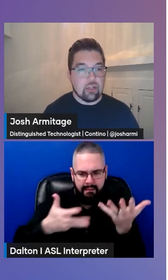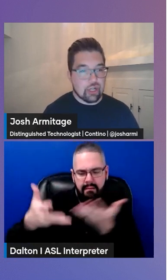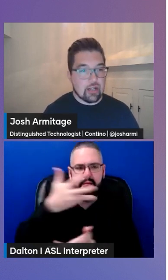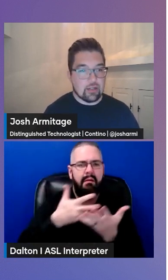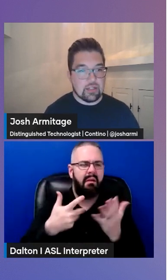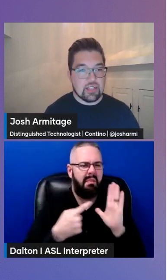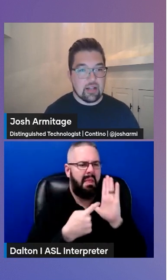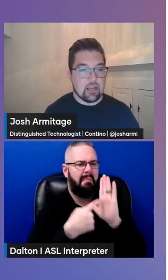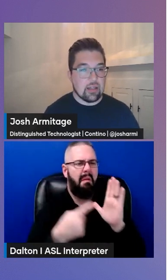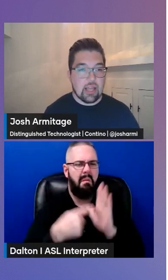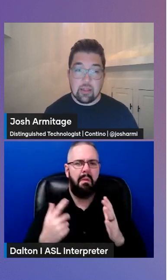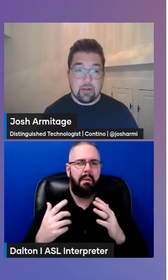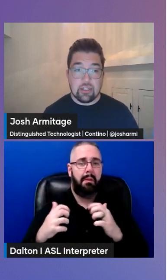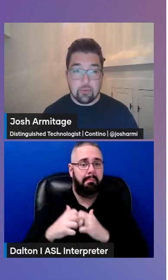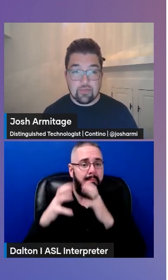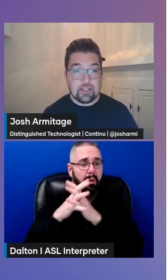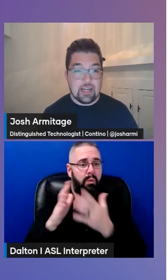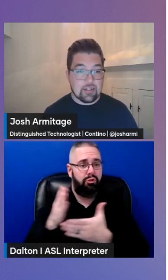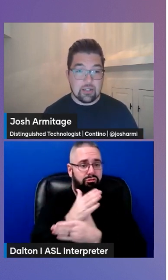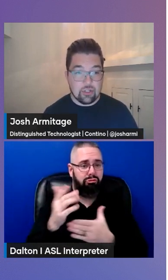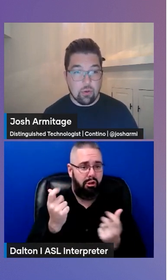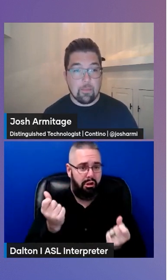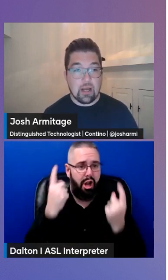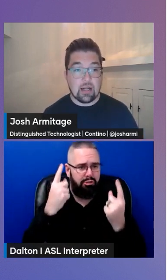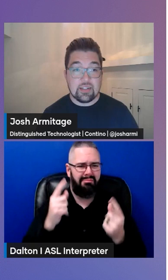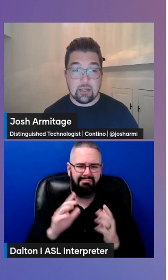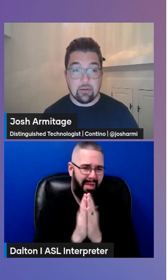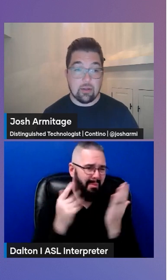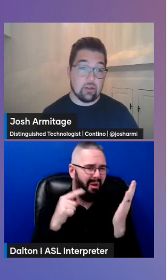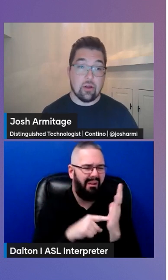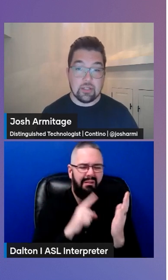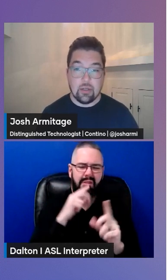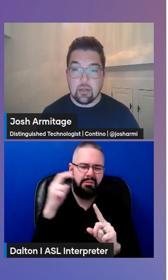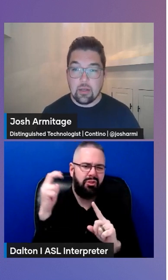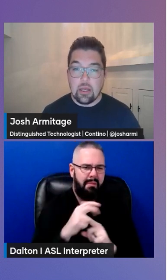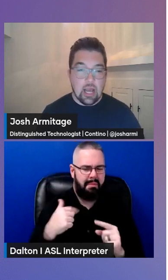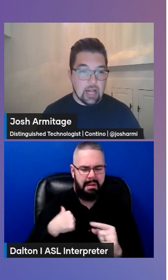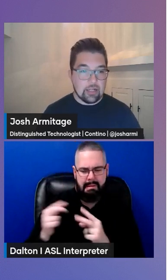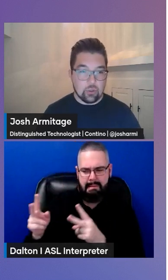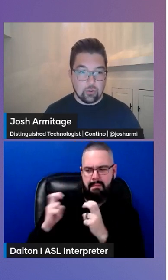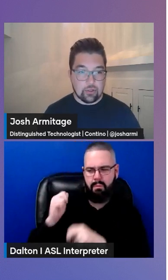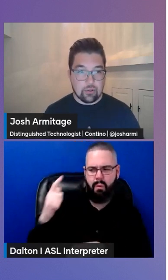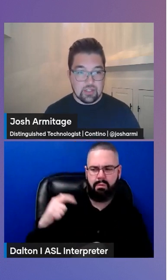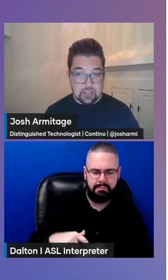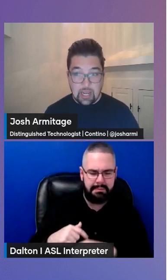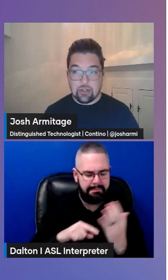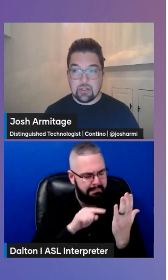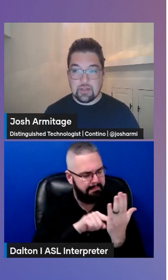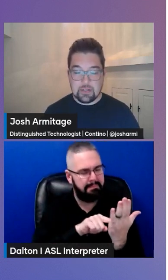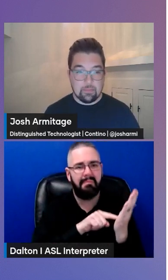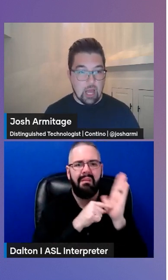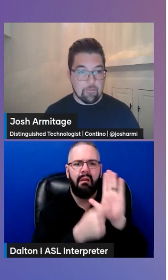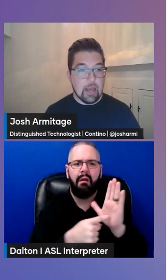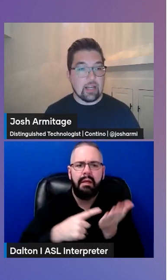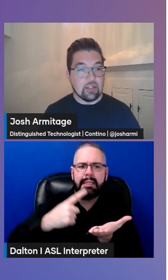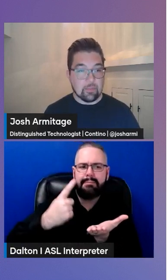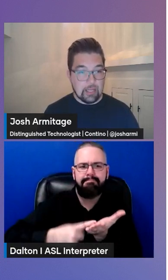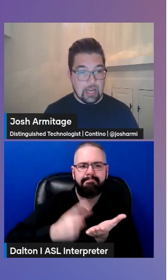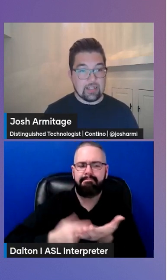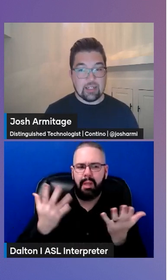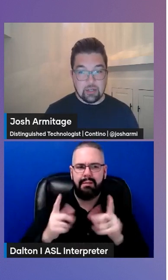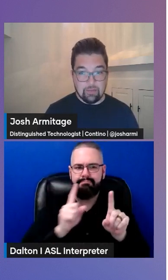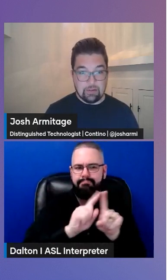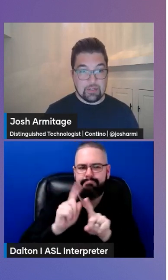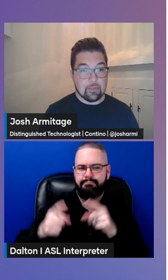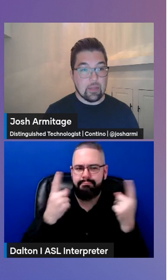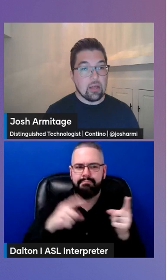building shared understanding in there. The rest of the book is fantastic. This is one bit I steal a lot. And it talks through the stages of making something as